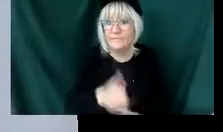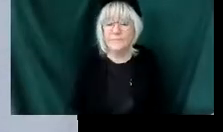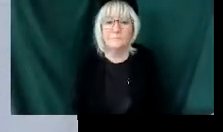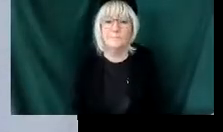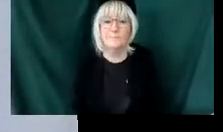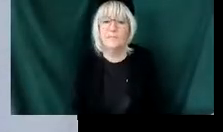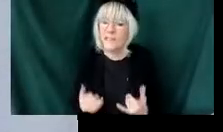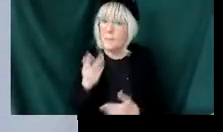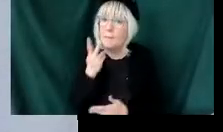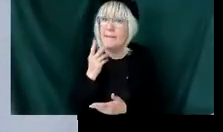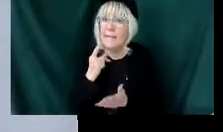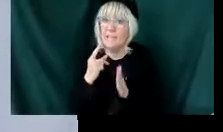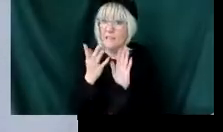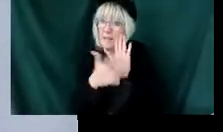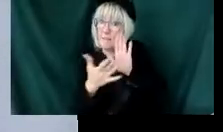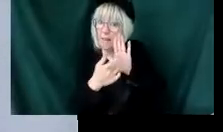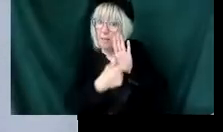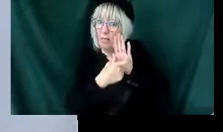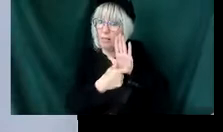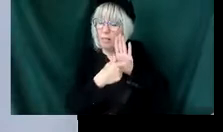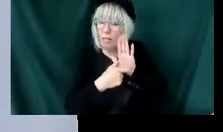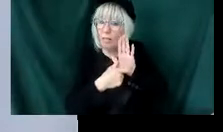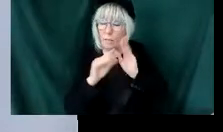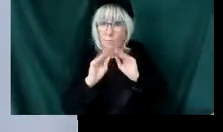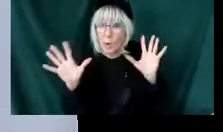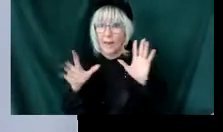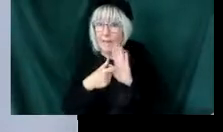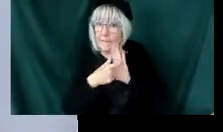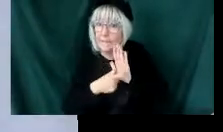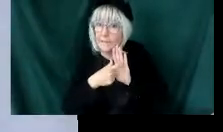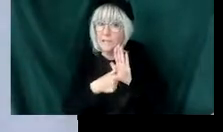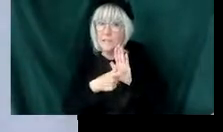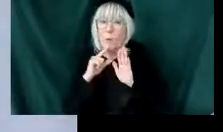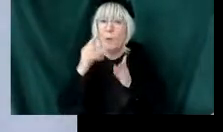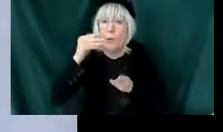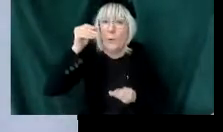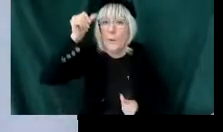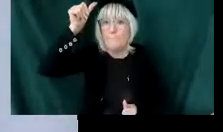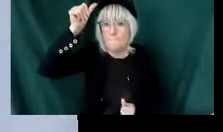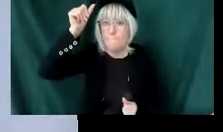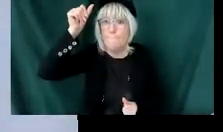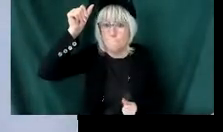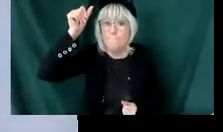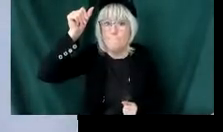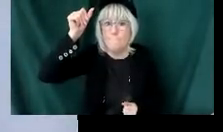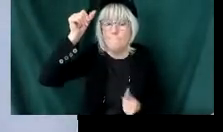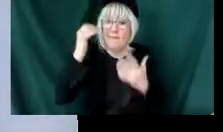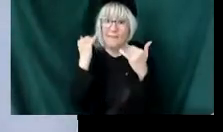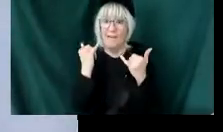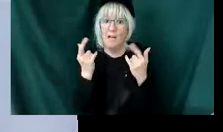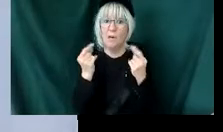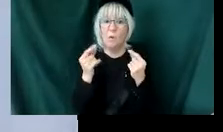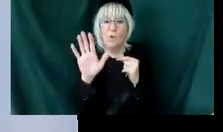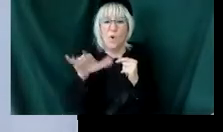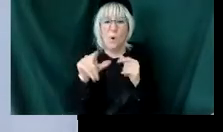It's pure in the middle, and it's zoning out in both directions. So now, oh,